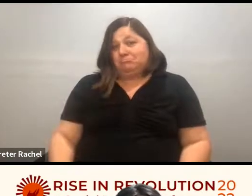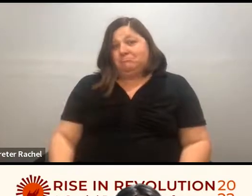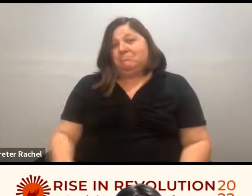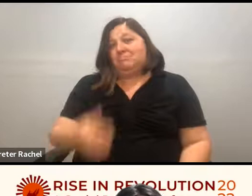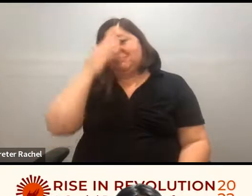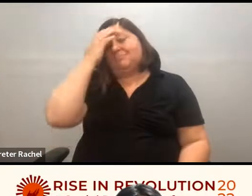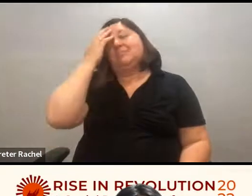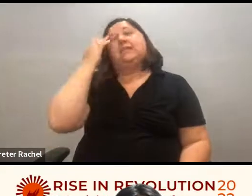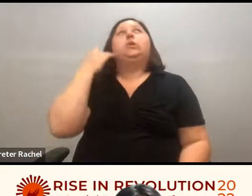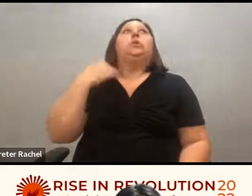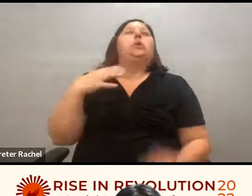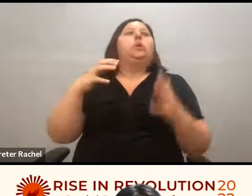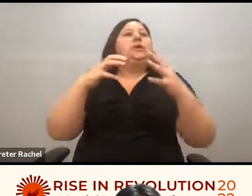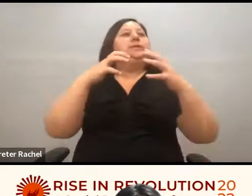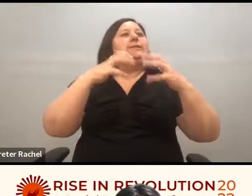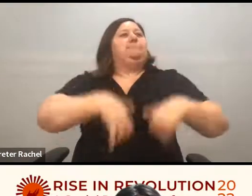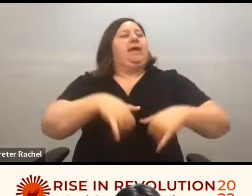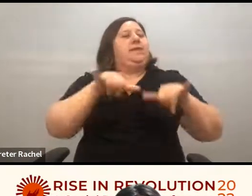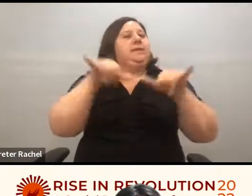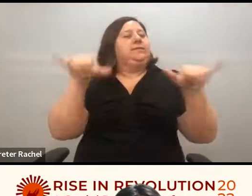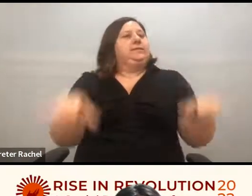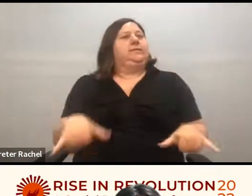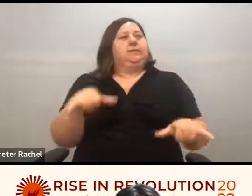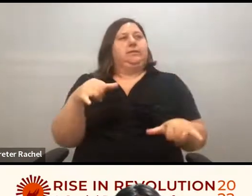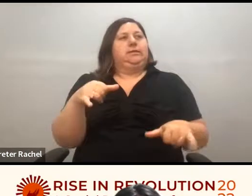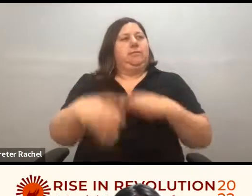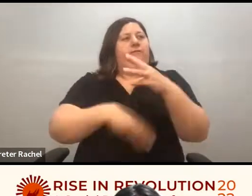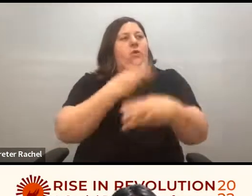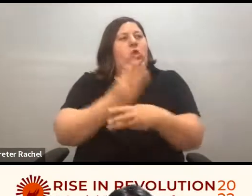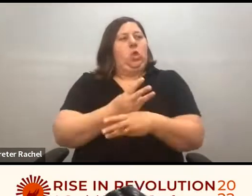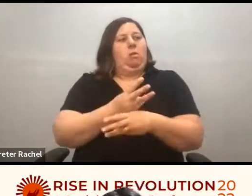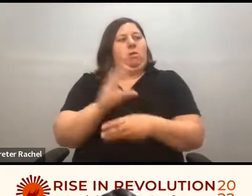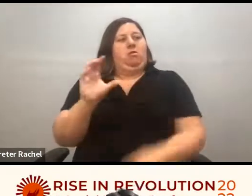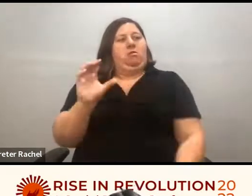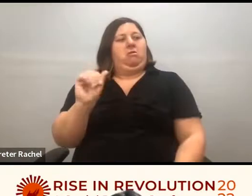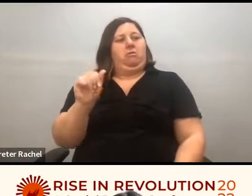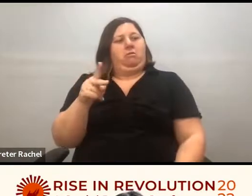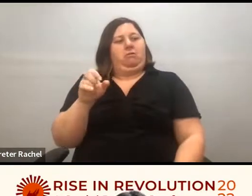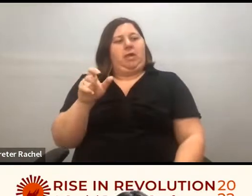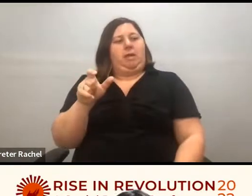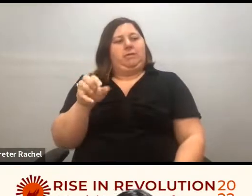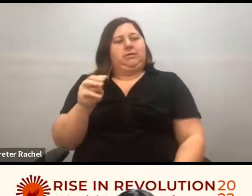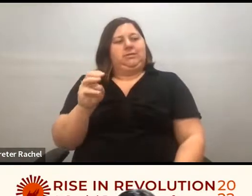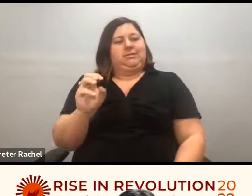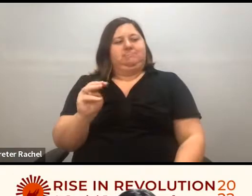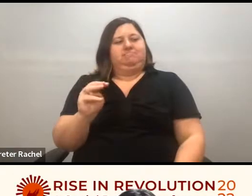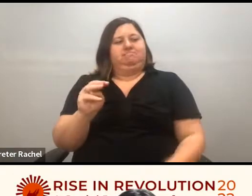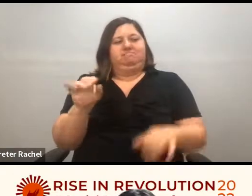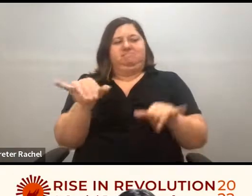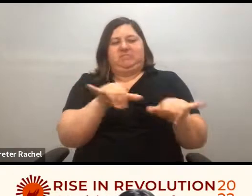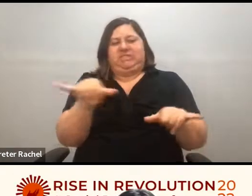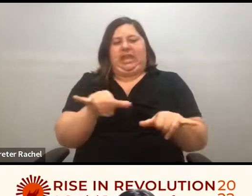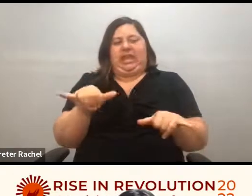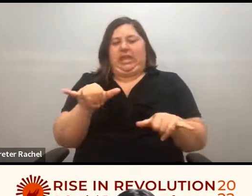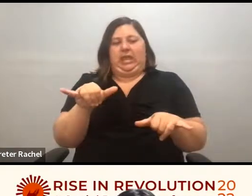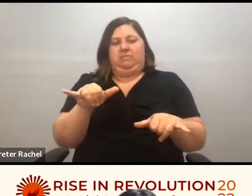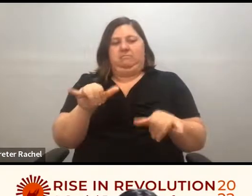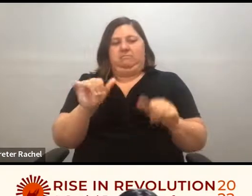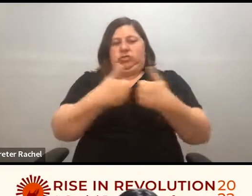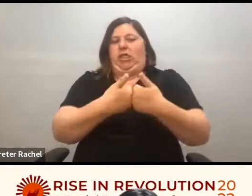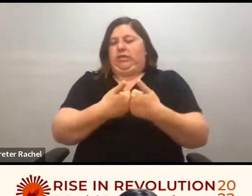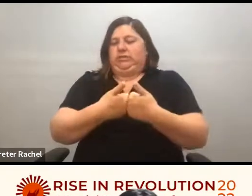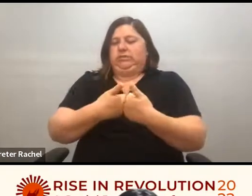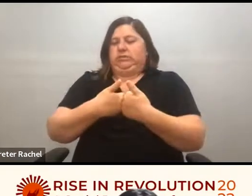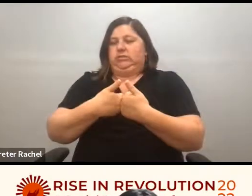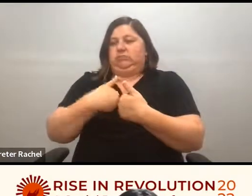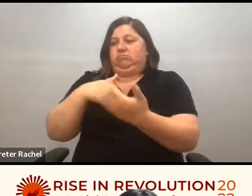Dismantling global capitalism is just as hard as addressing climate change. You know, it's all one and the same. And I,